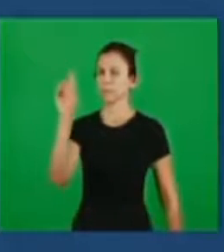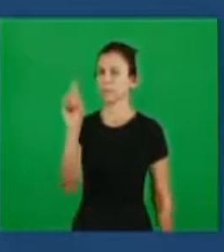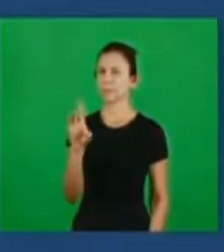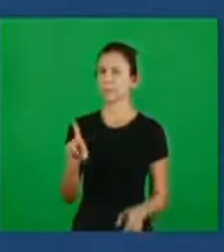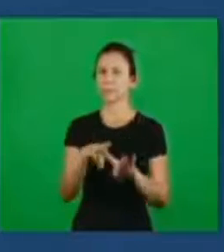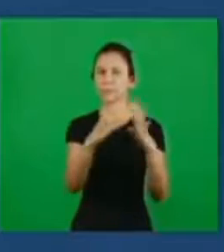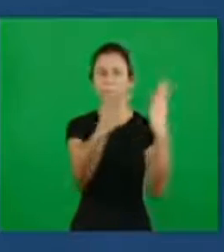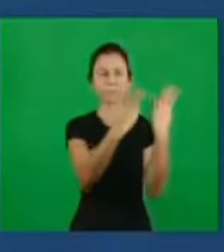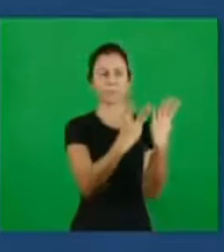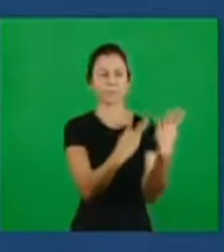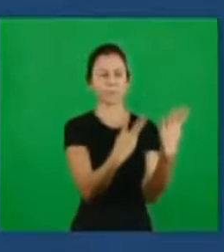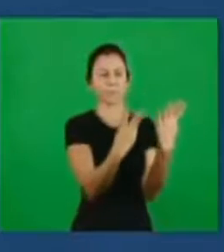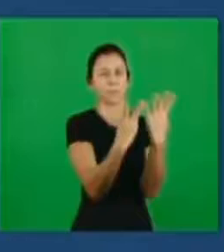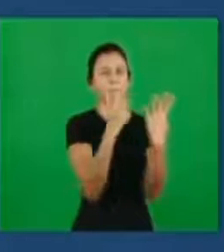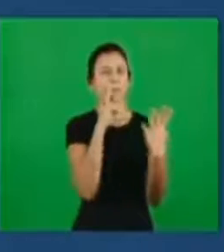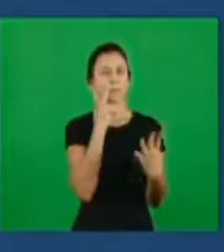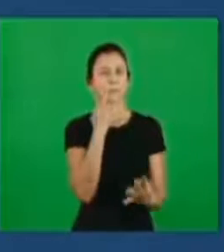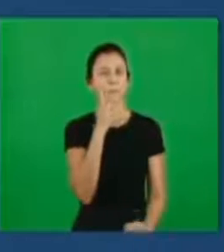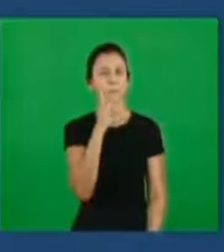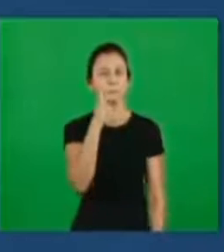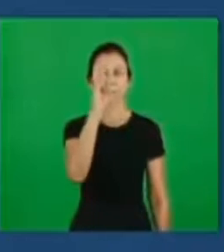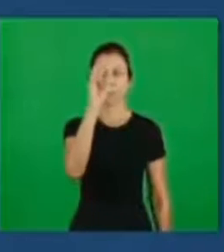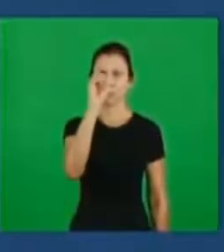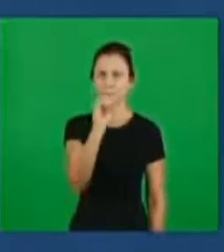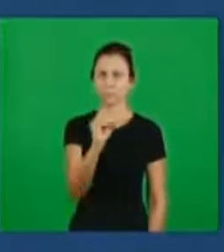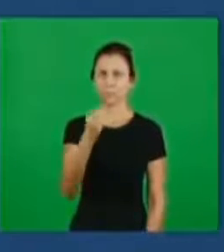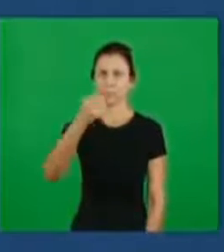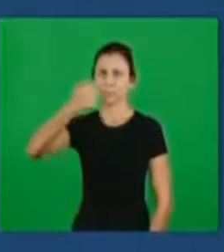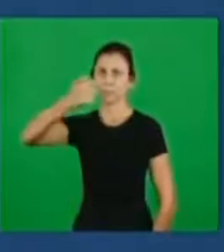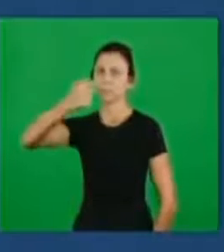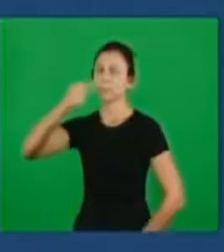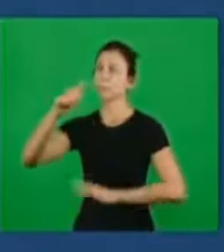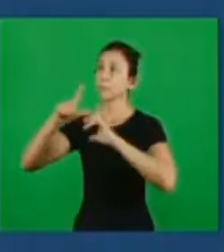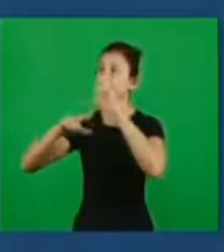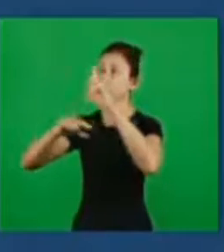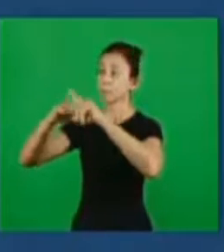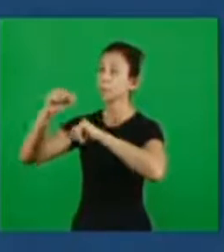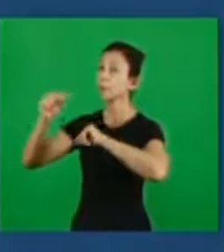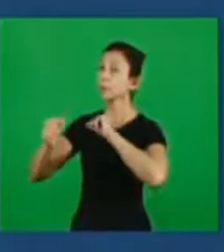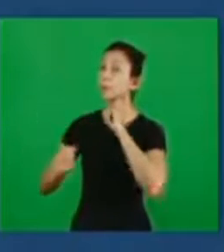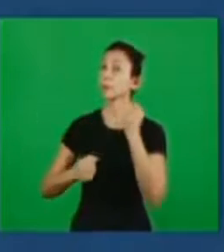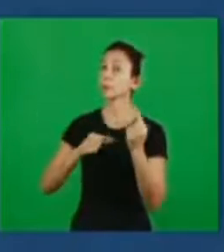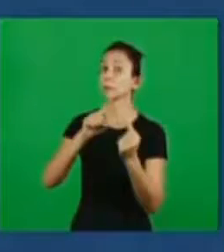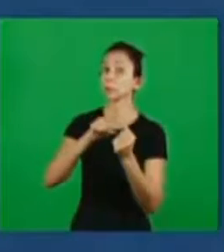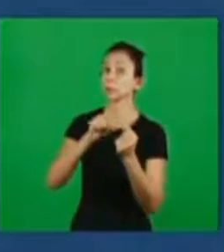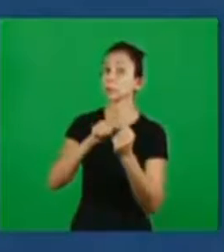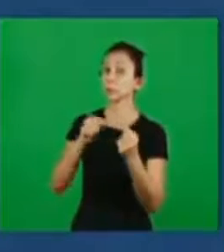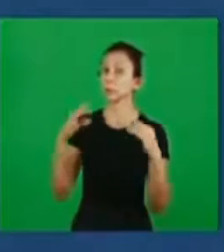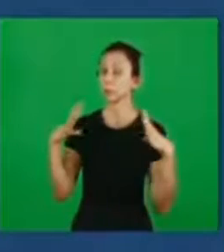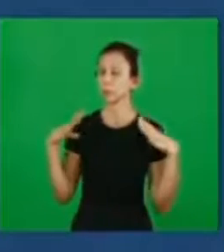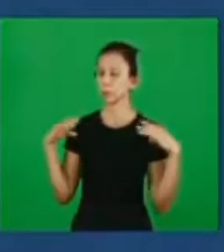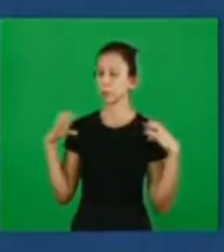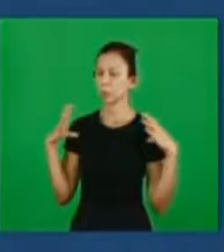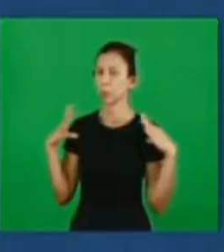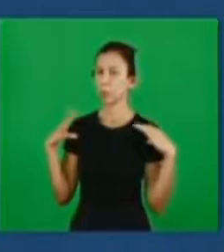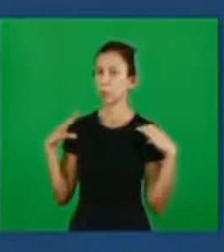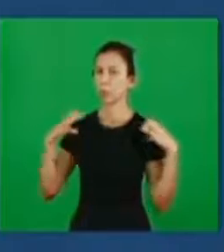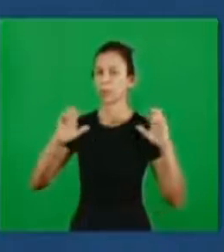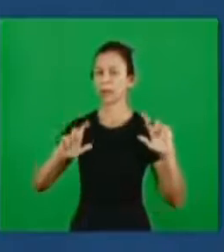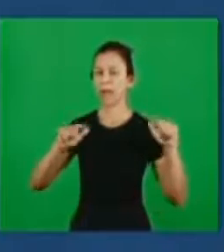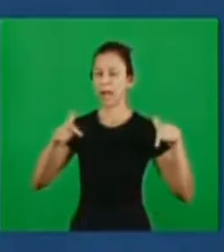seven golden lampstands. The seven stars are the angels of the seven